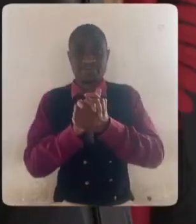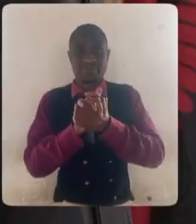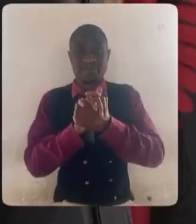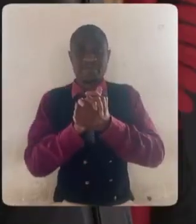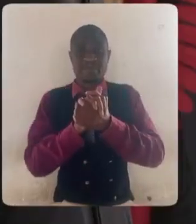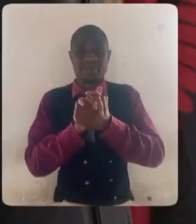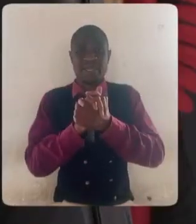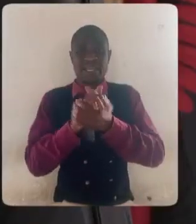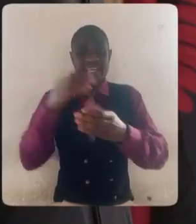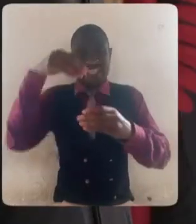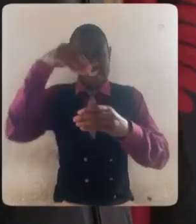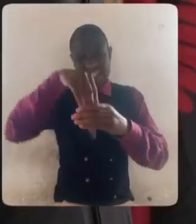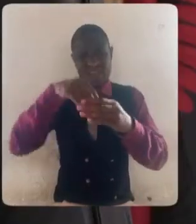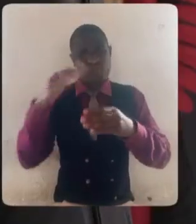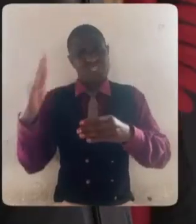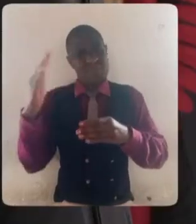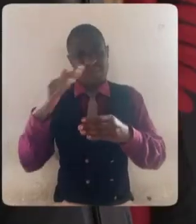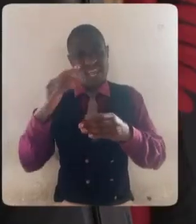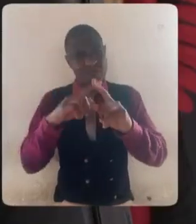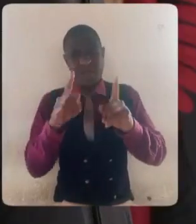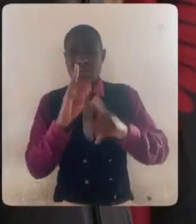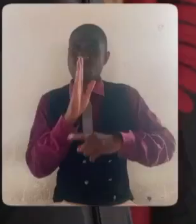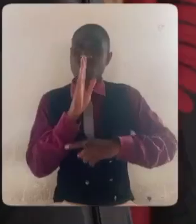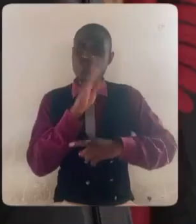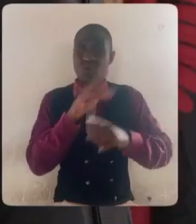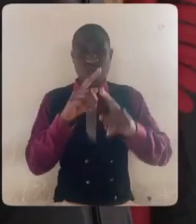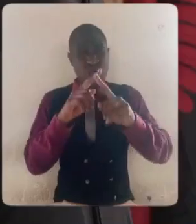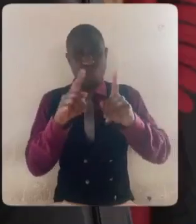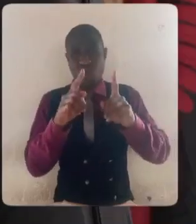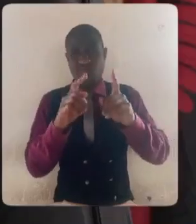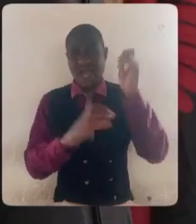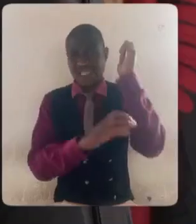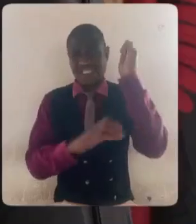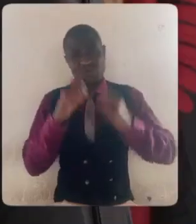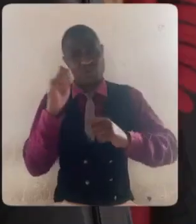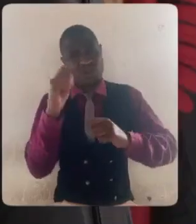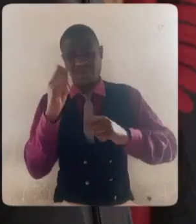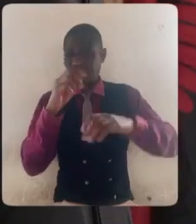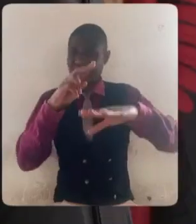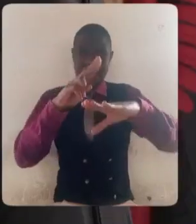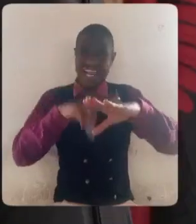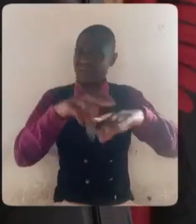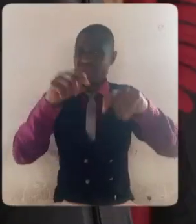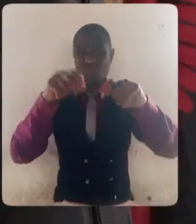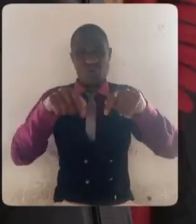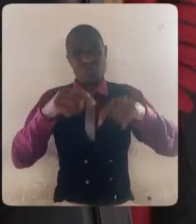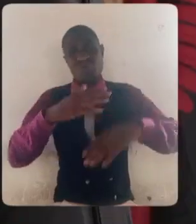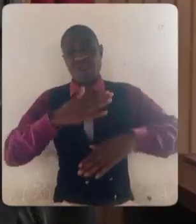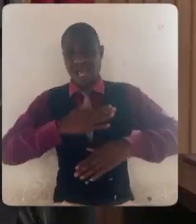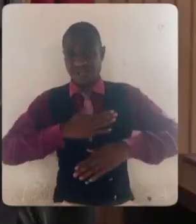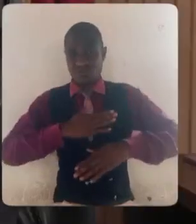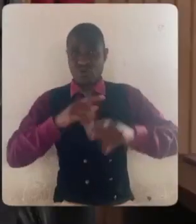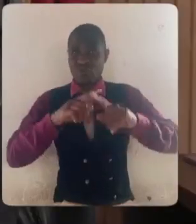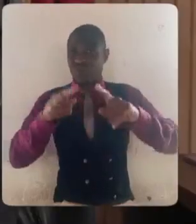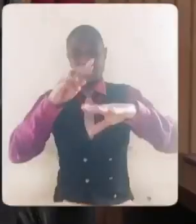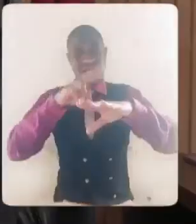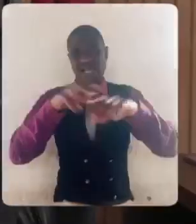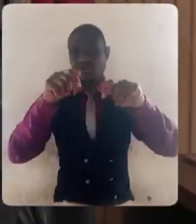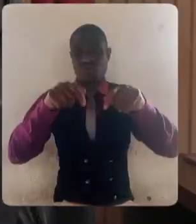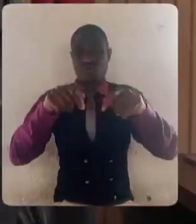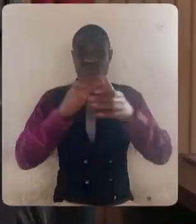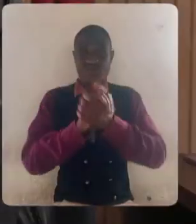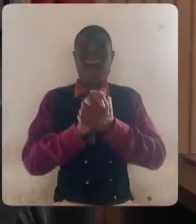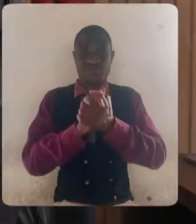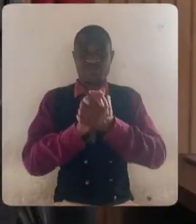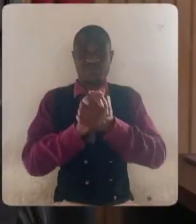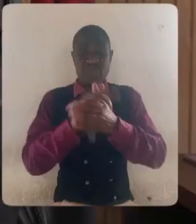prohibited. Supporters and candidates should not disrupt the peace or intimidate others. Let me